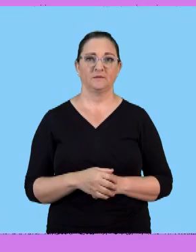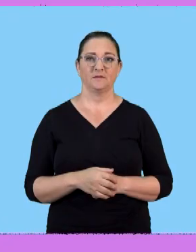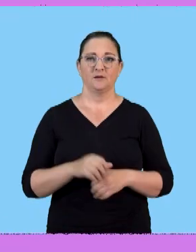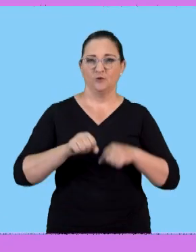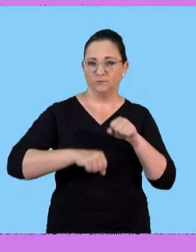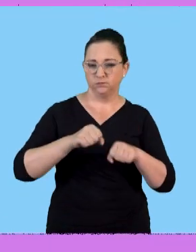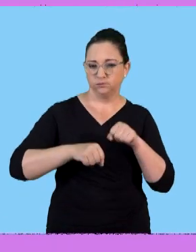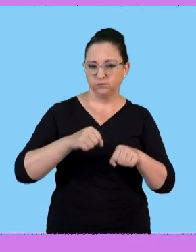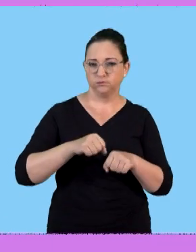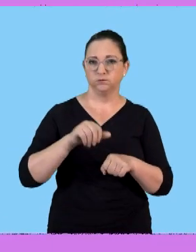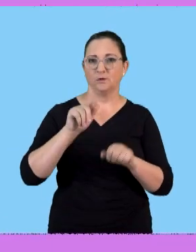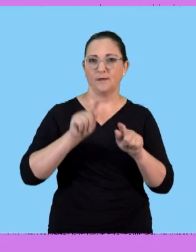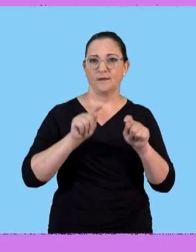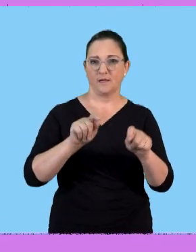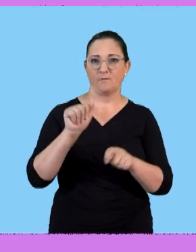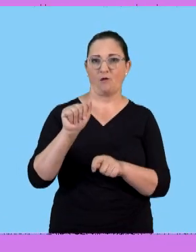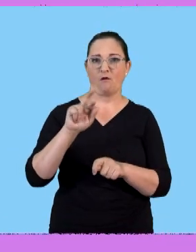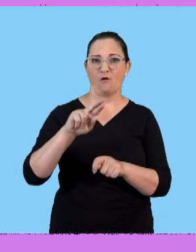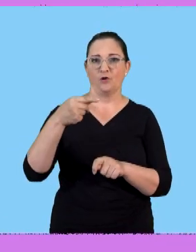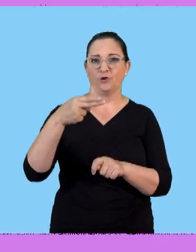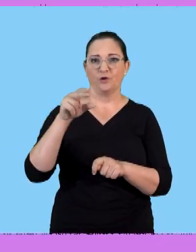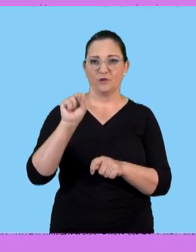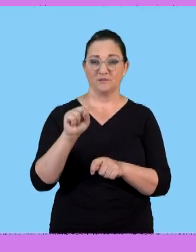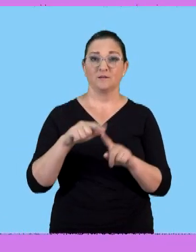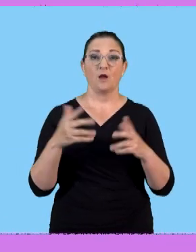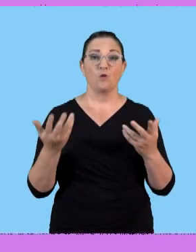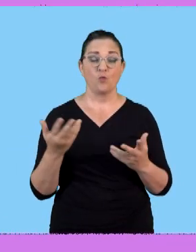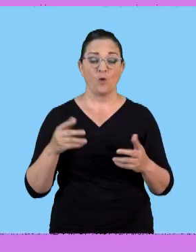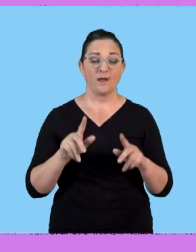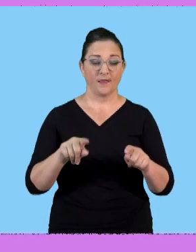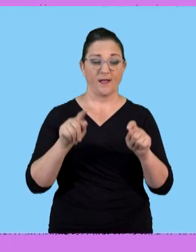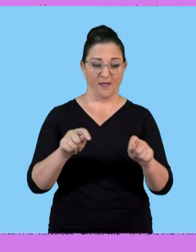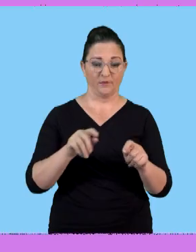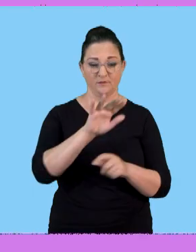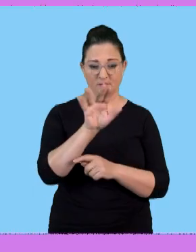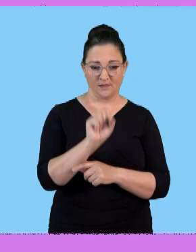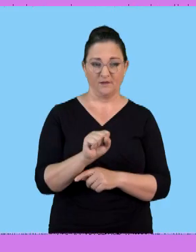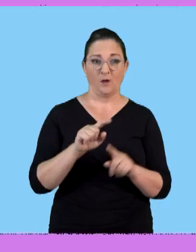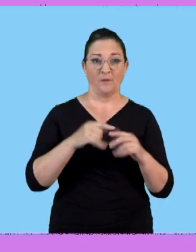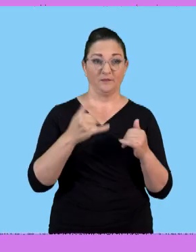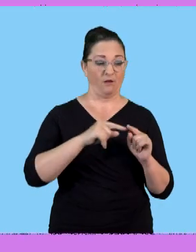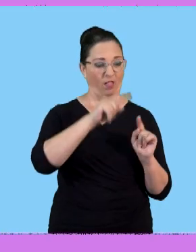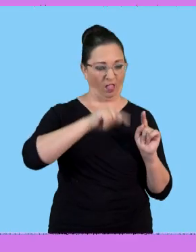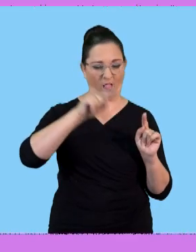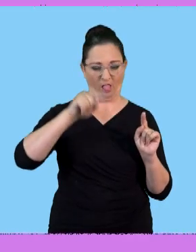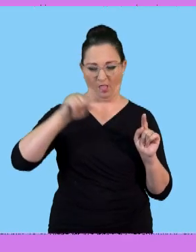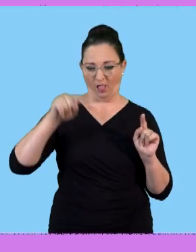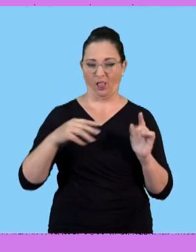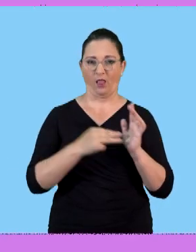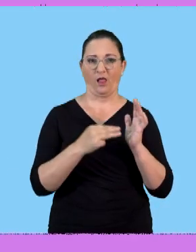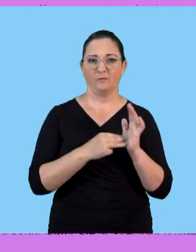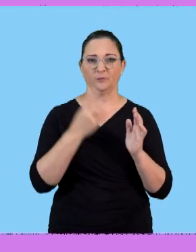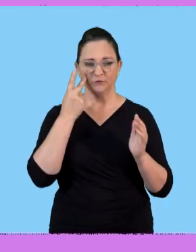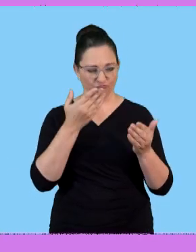Cape Argus Cycle Tour is an annual cycle race hosted in Cape Town, South Africa. Study the elevation map of this cycle